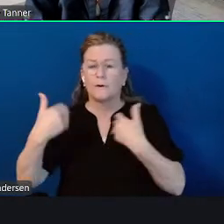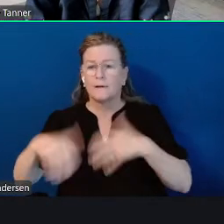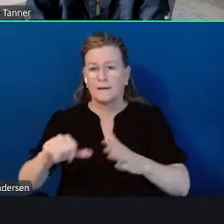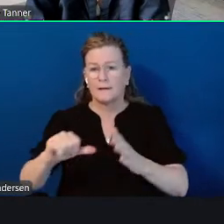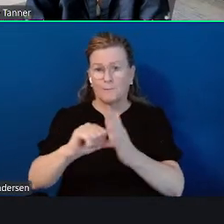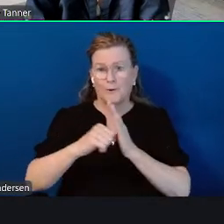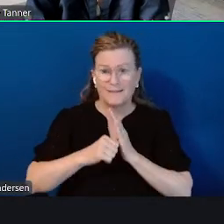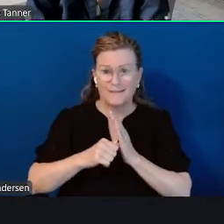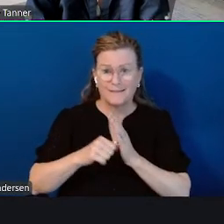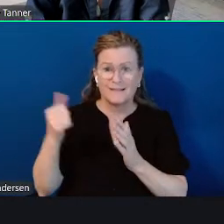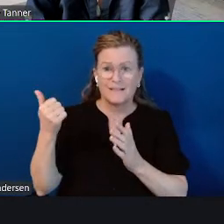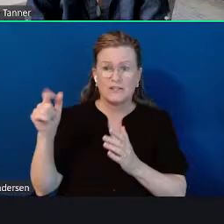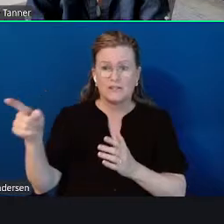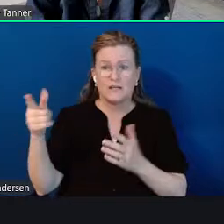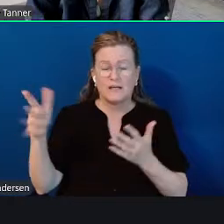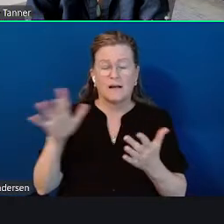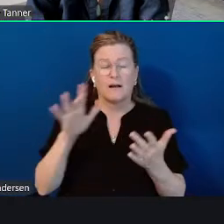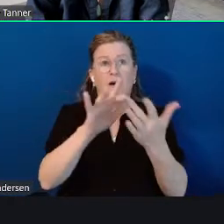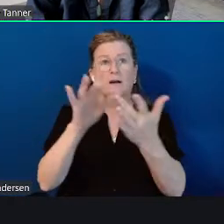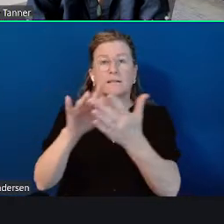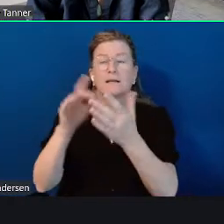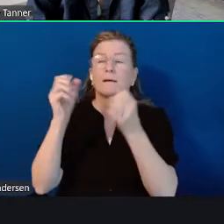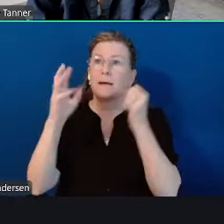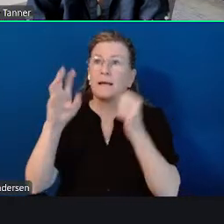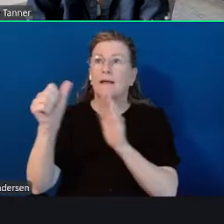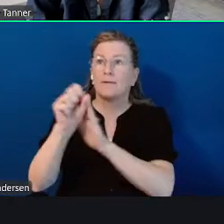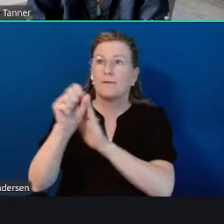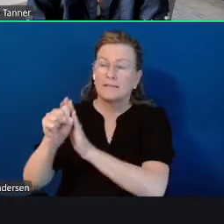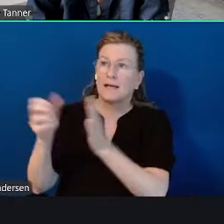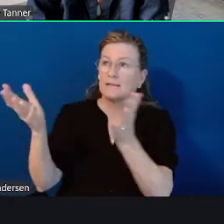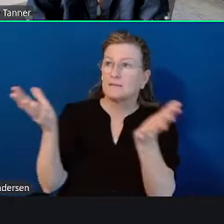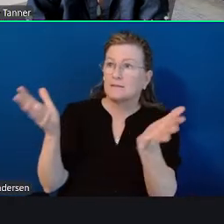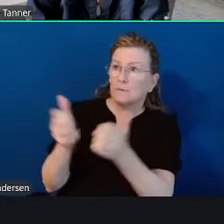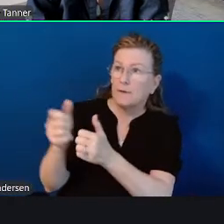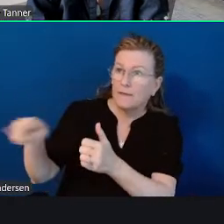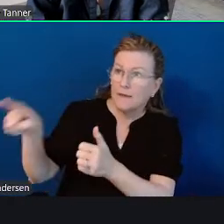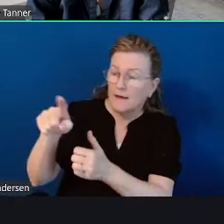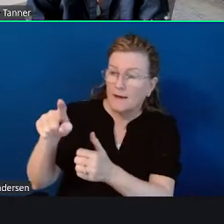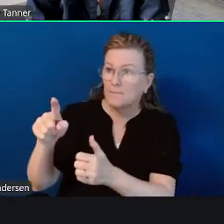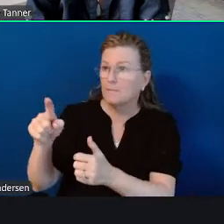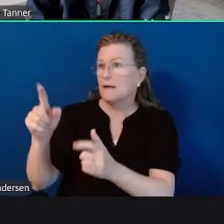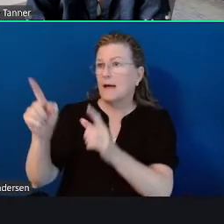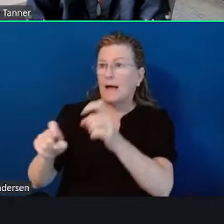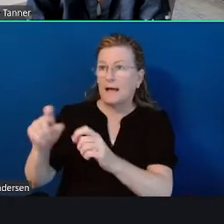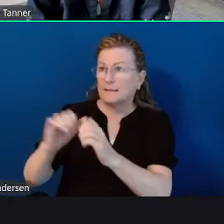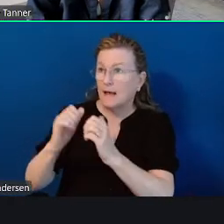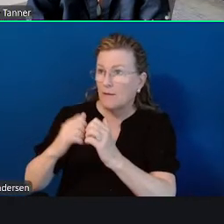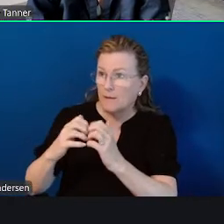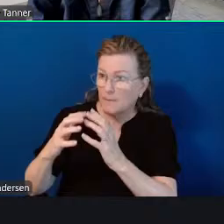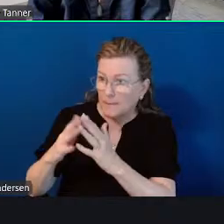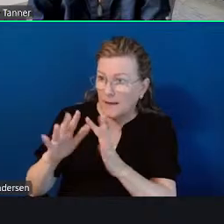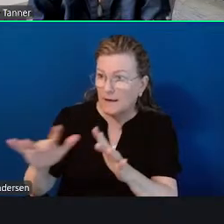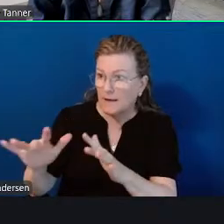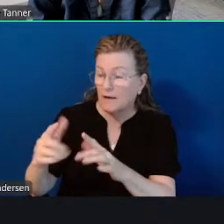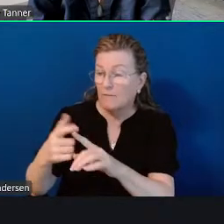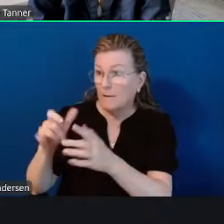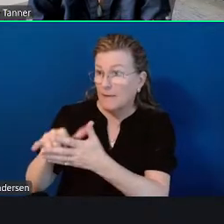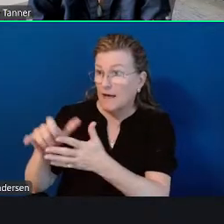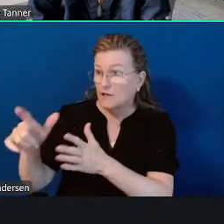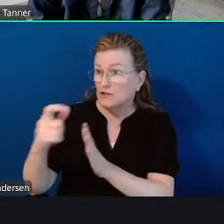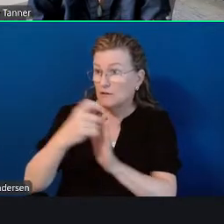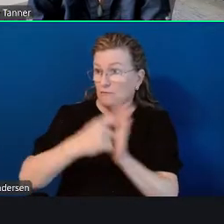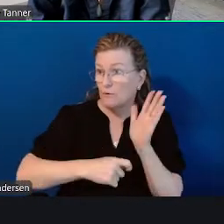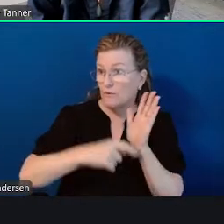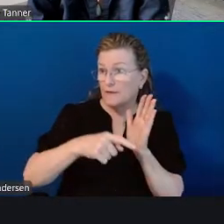She's contacted many other states. She's talked to them. She's talked about their implementation. And from that, she has crafted